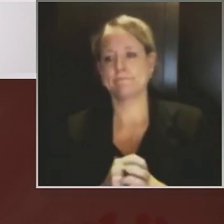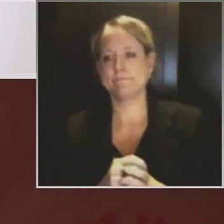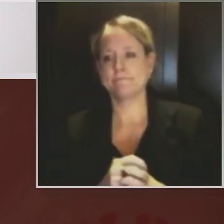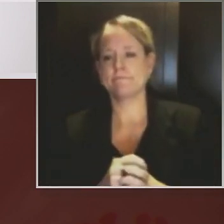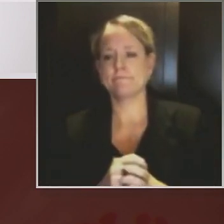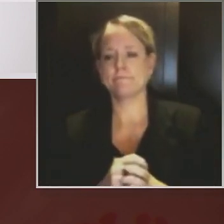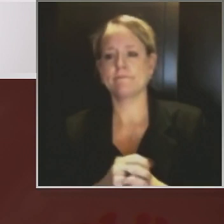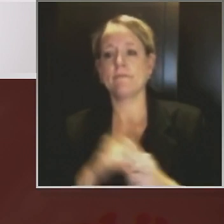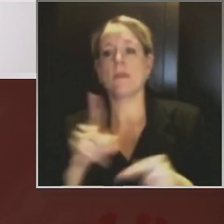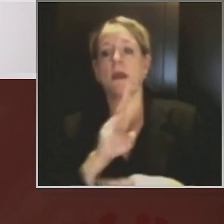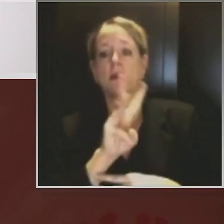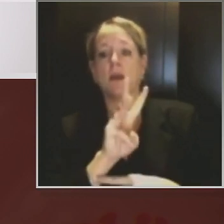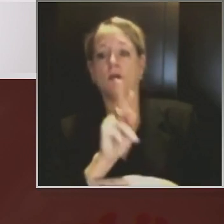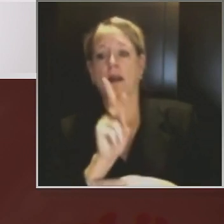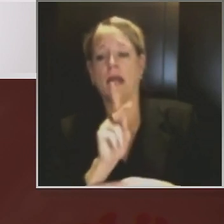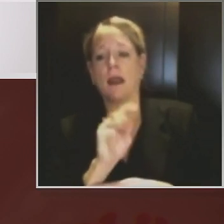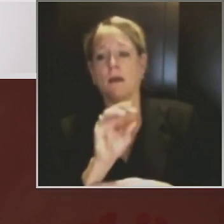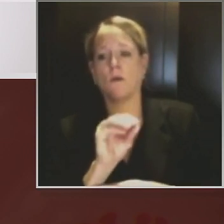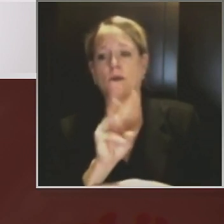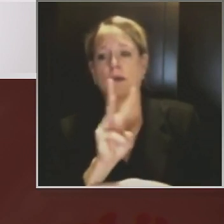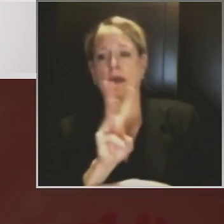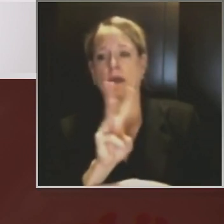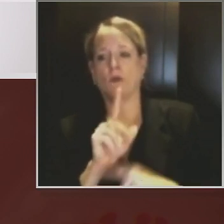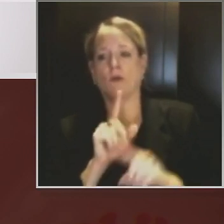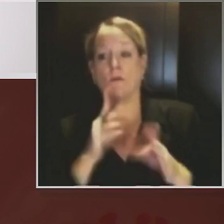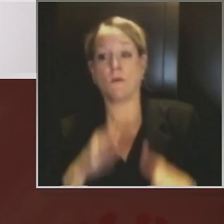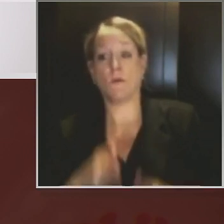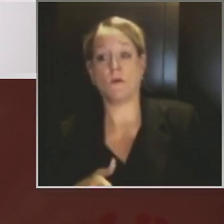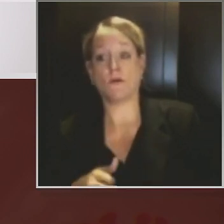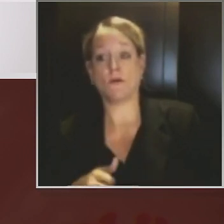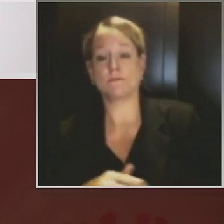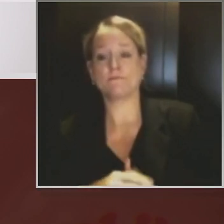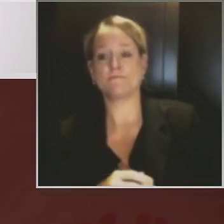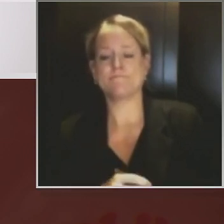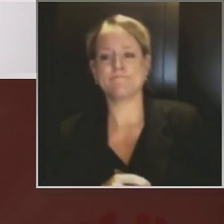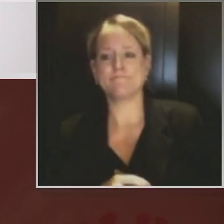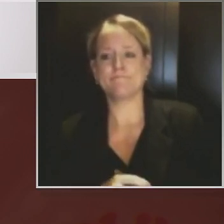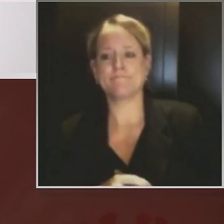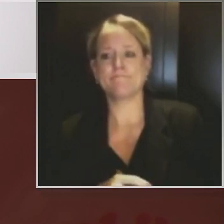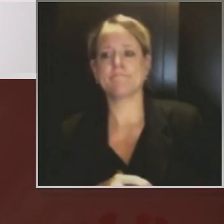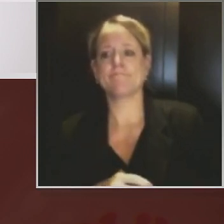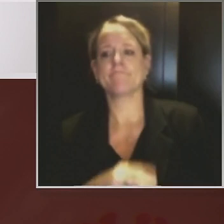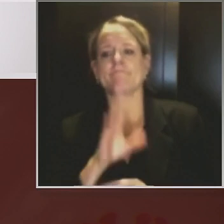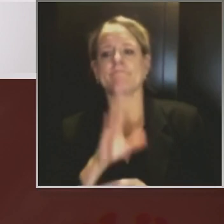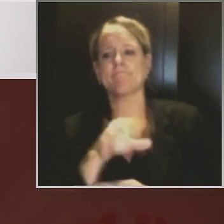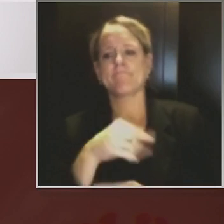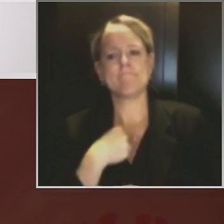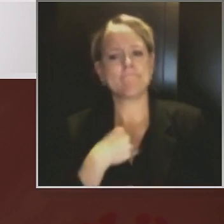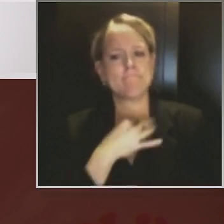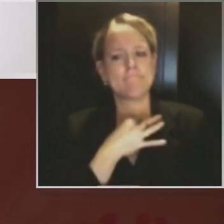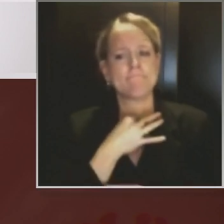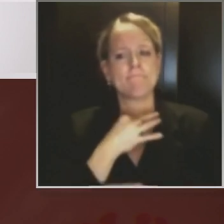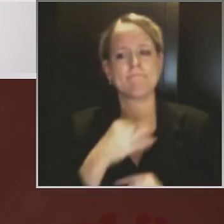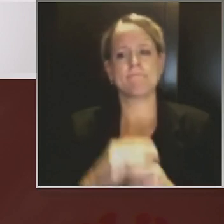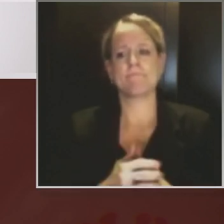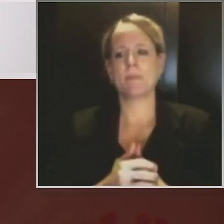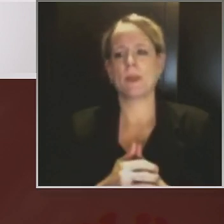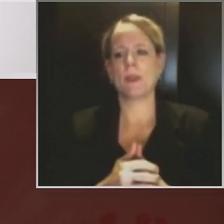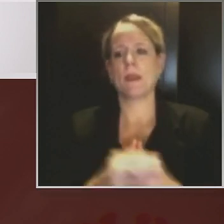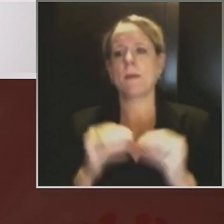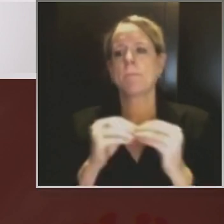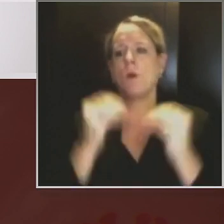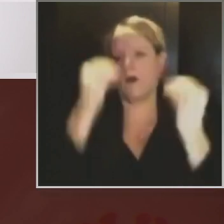not the PCR, but the antigen, when it comes to asymptomatic people who have COVID. Yeah,